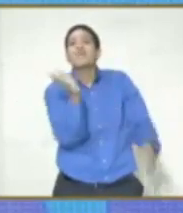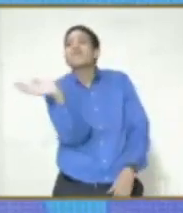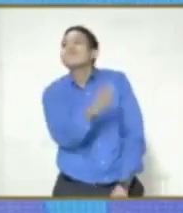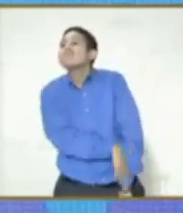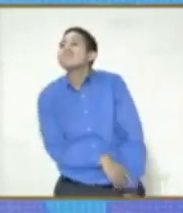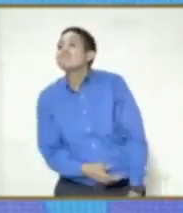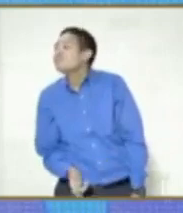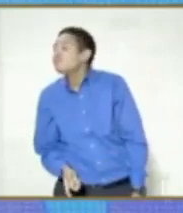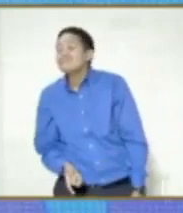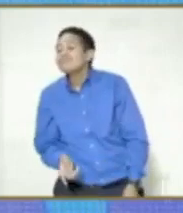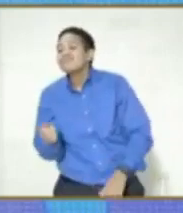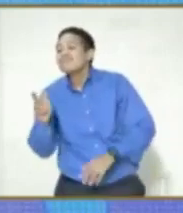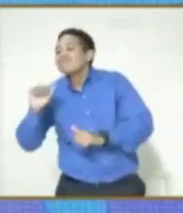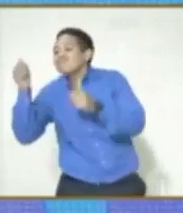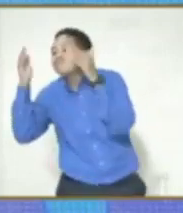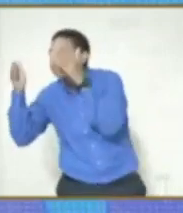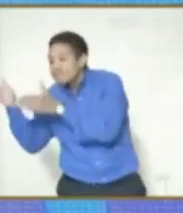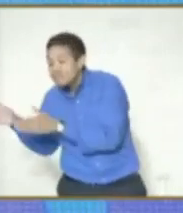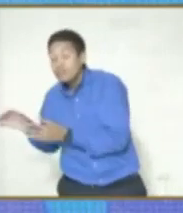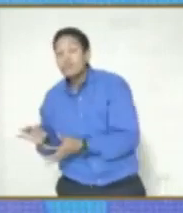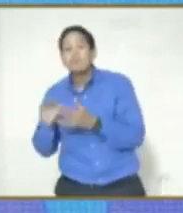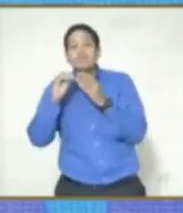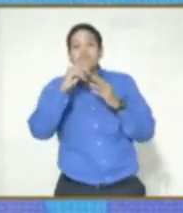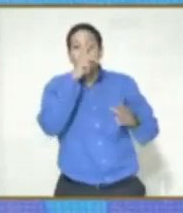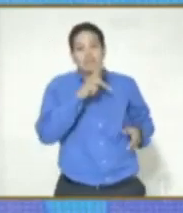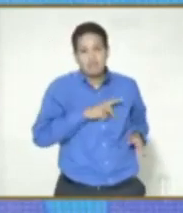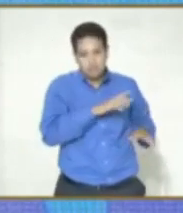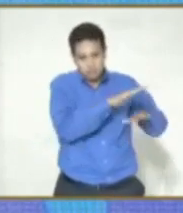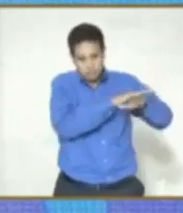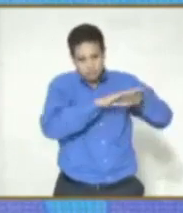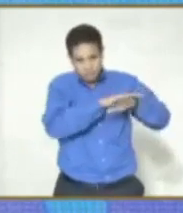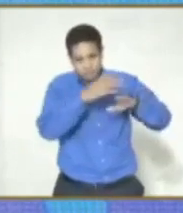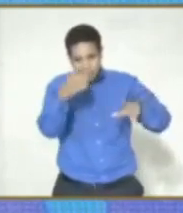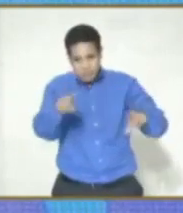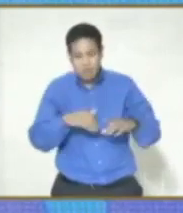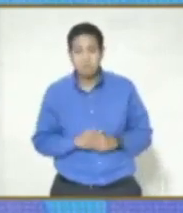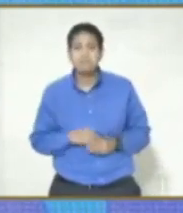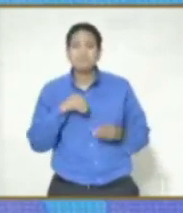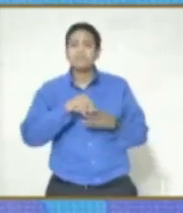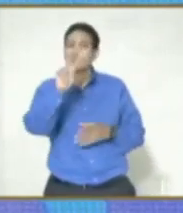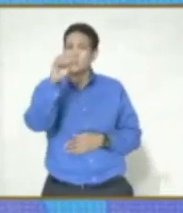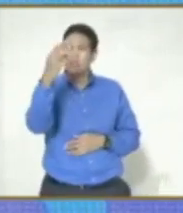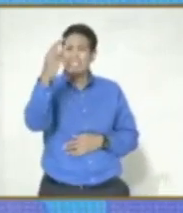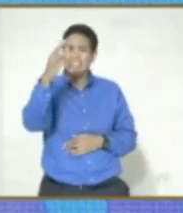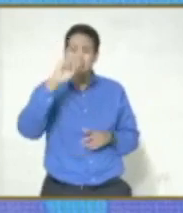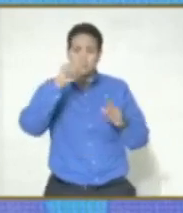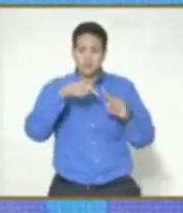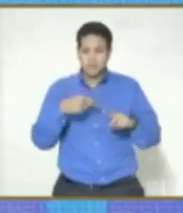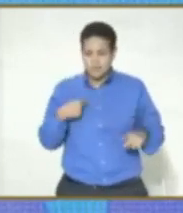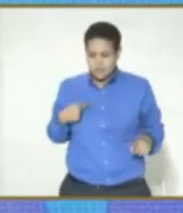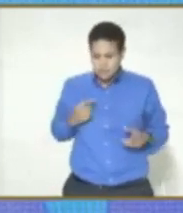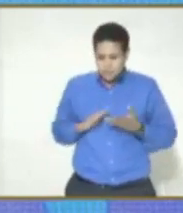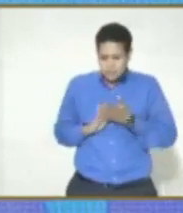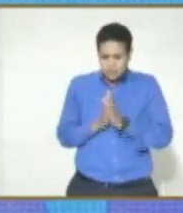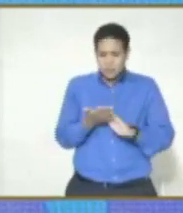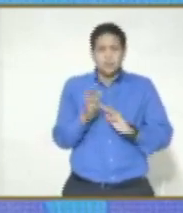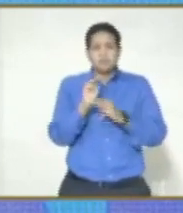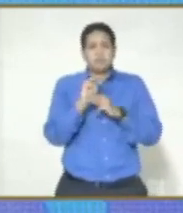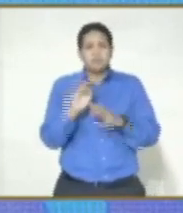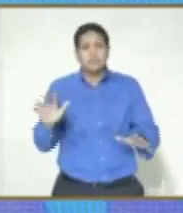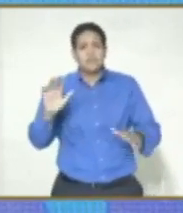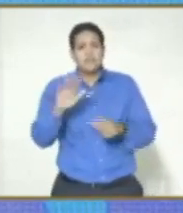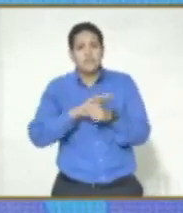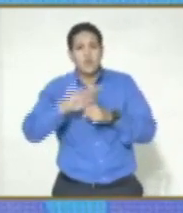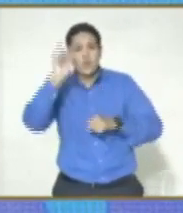homeless, especially in the corporate area. In 2016, when I became the Minister of